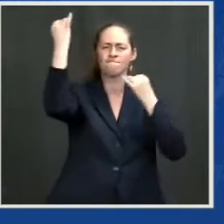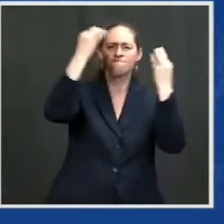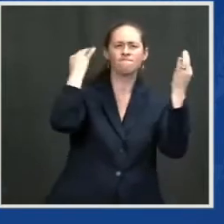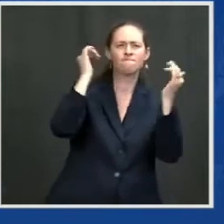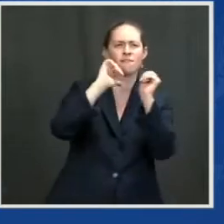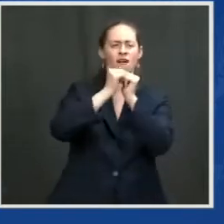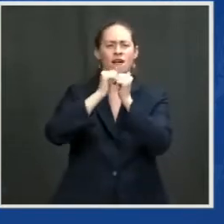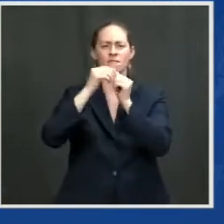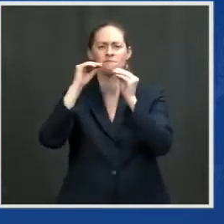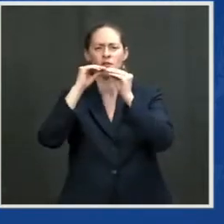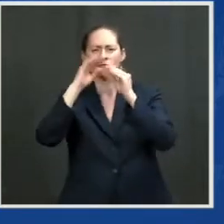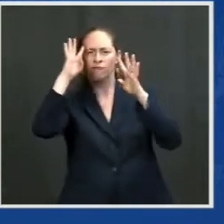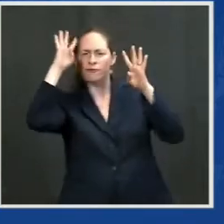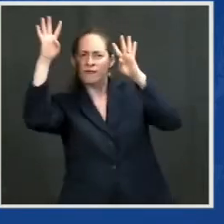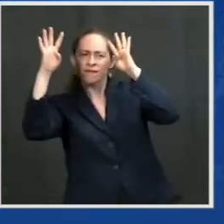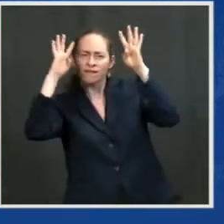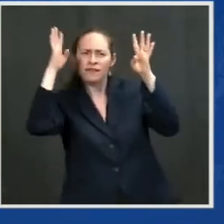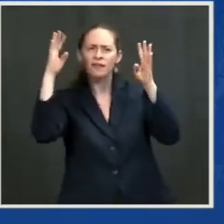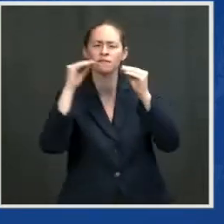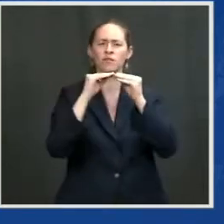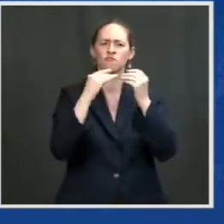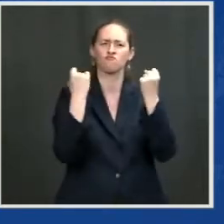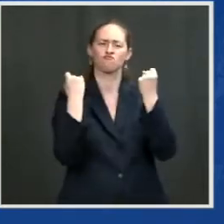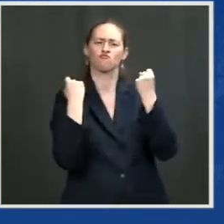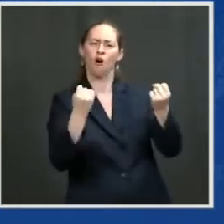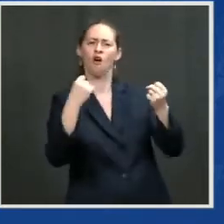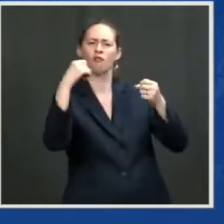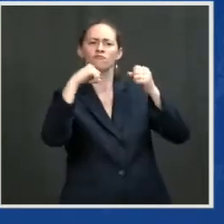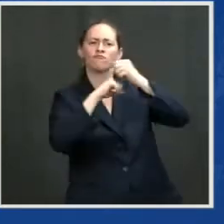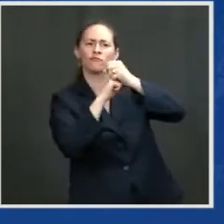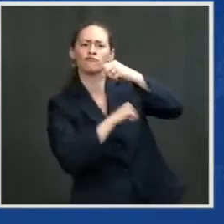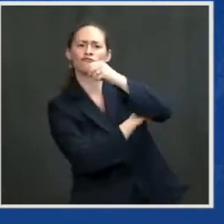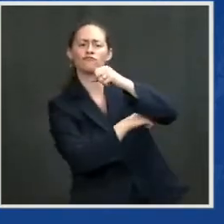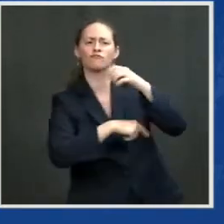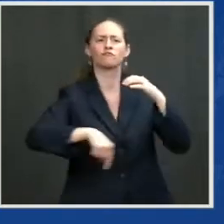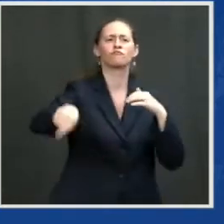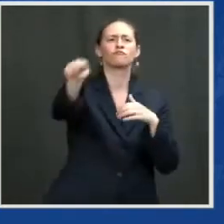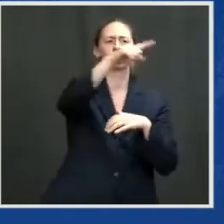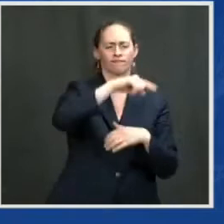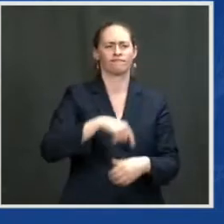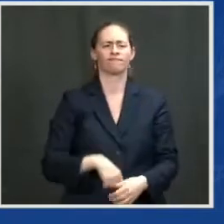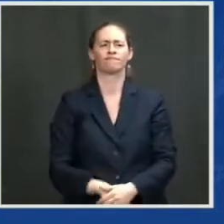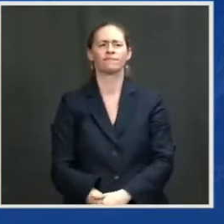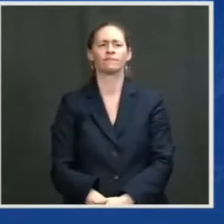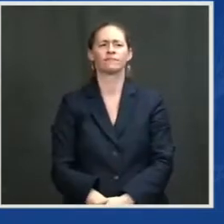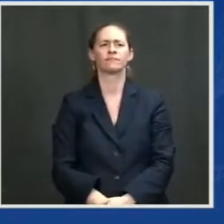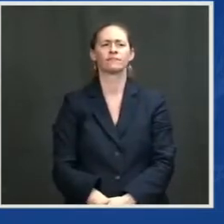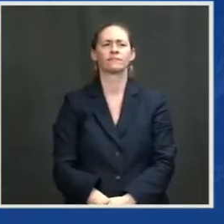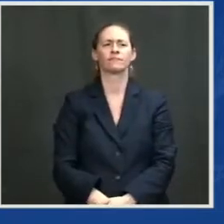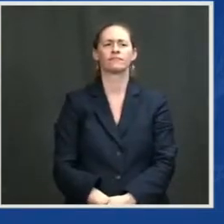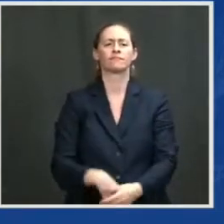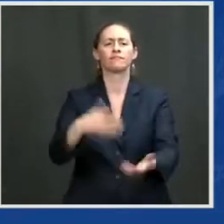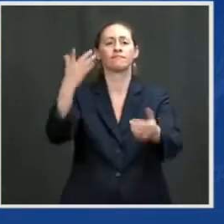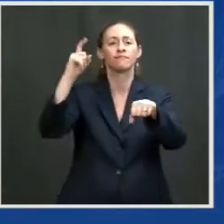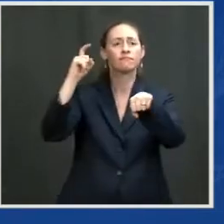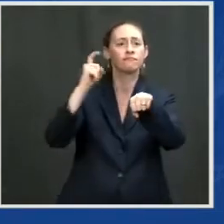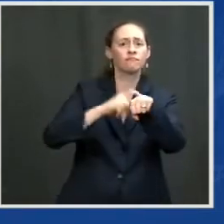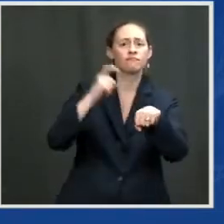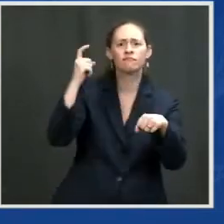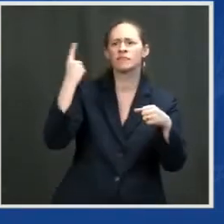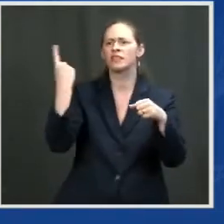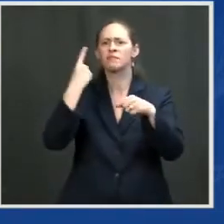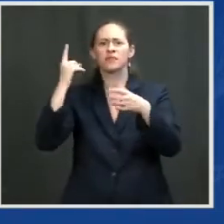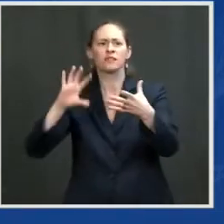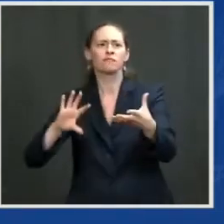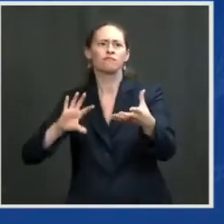people. So when I think about the threats of hurricanes and global warming and the poor condition of